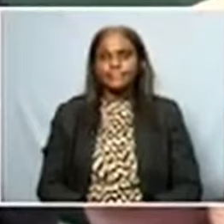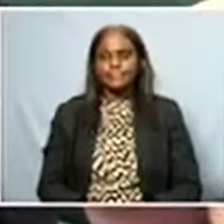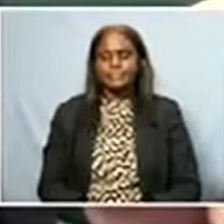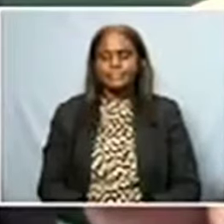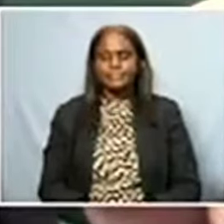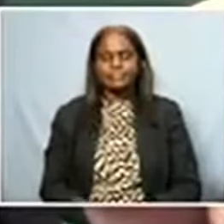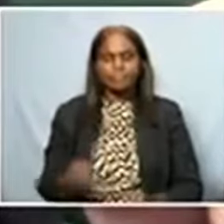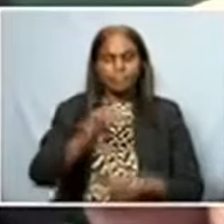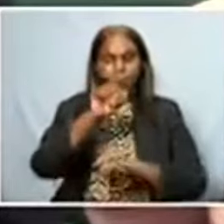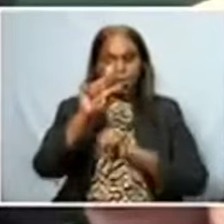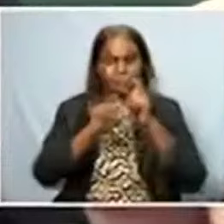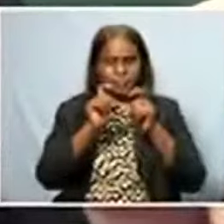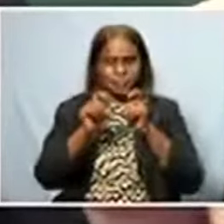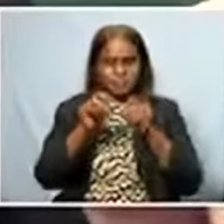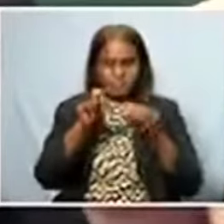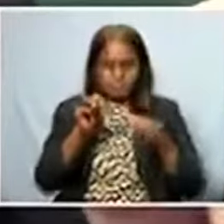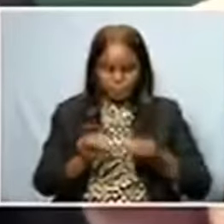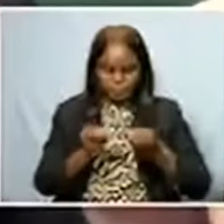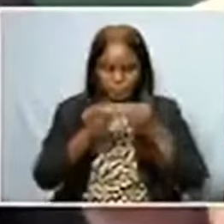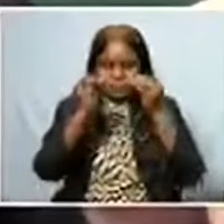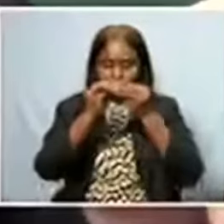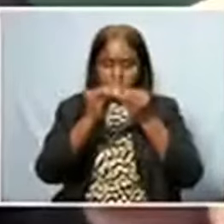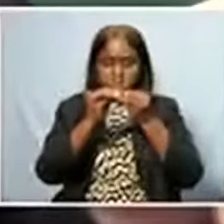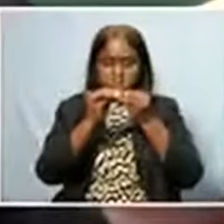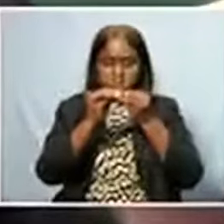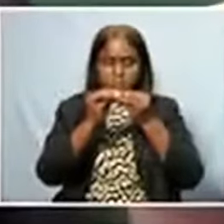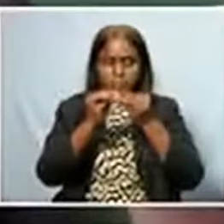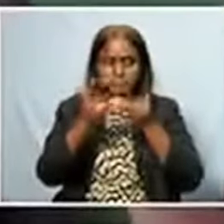The question is, head total